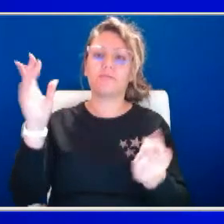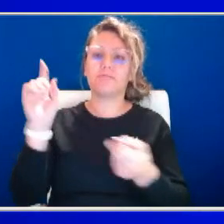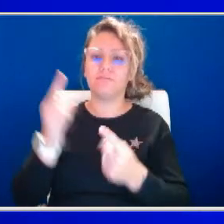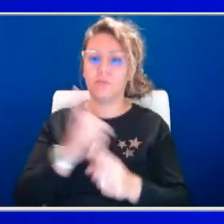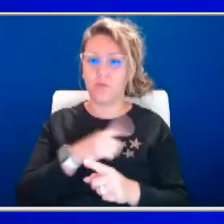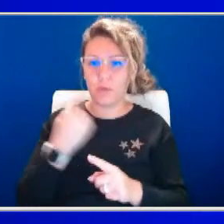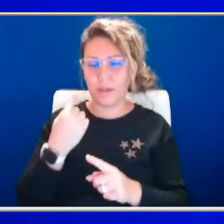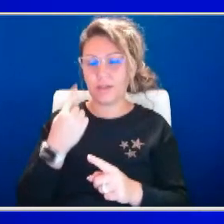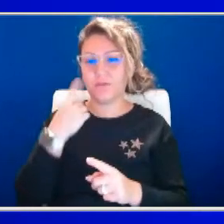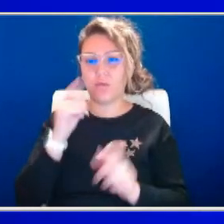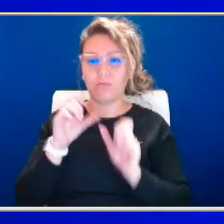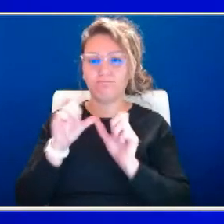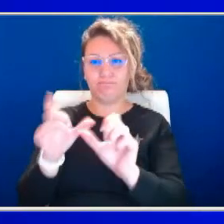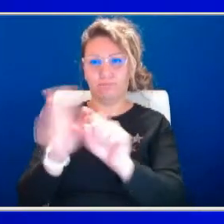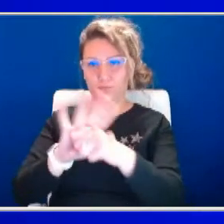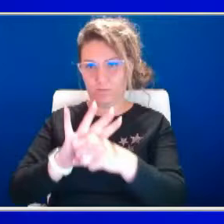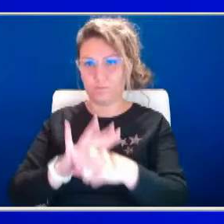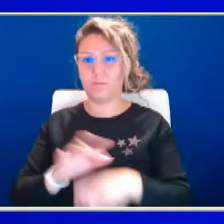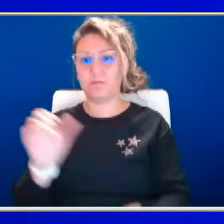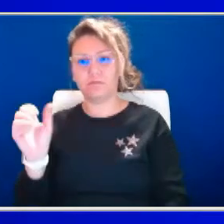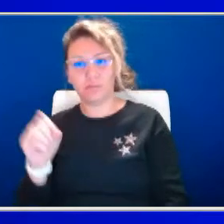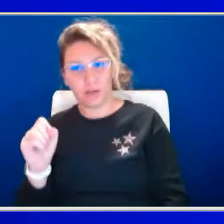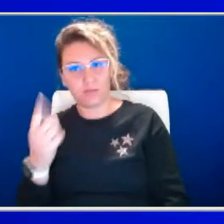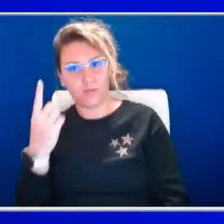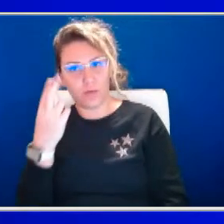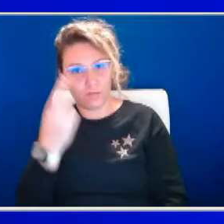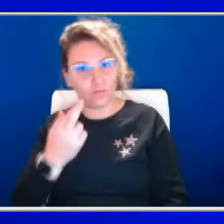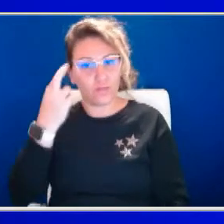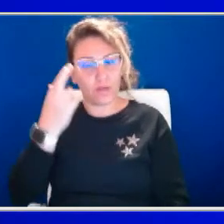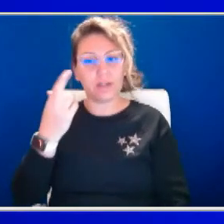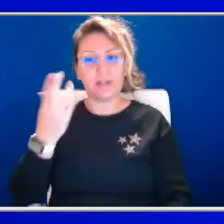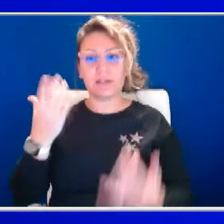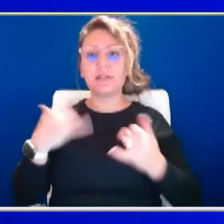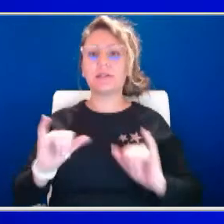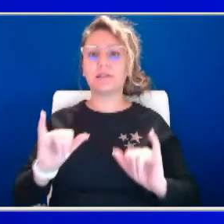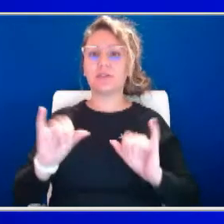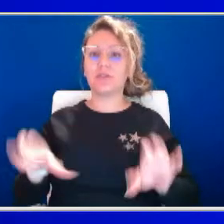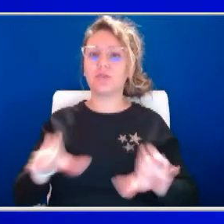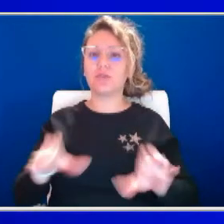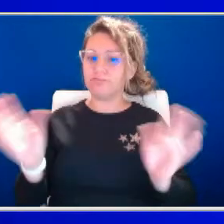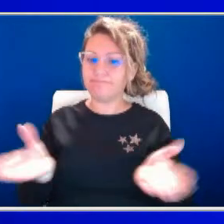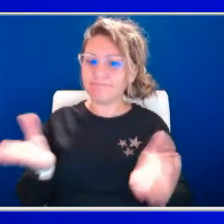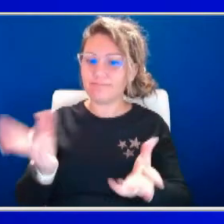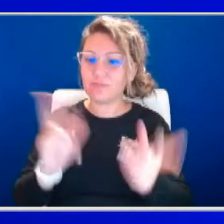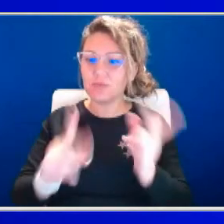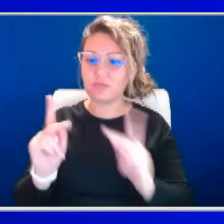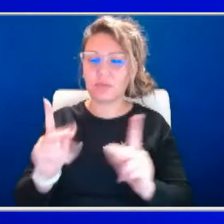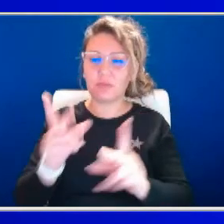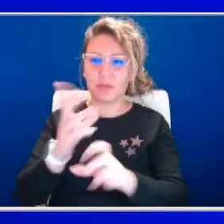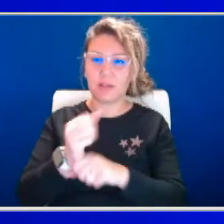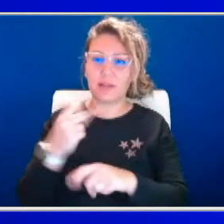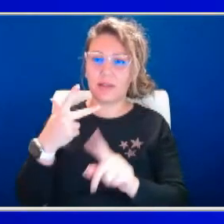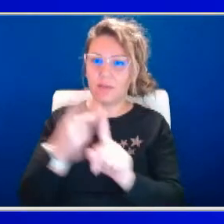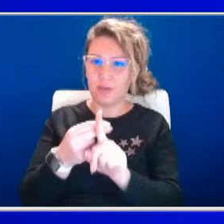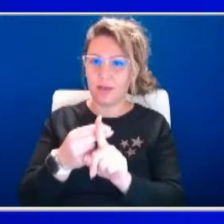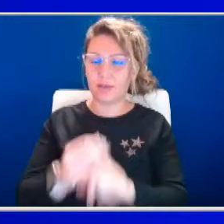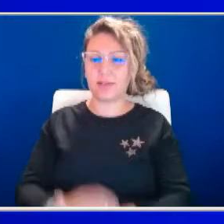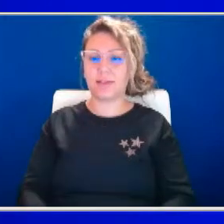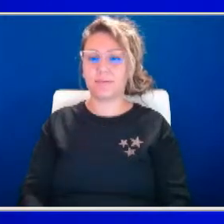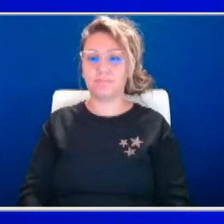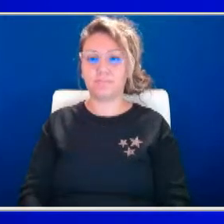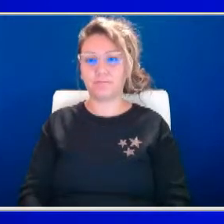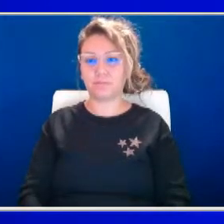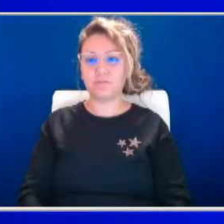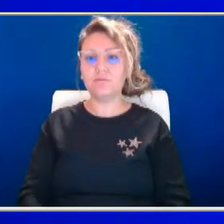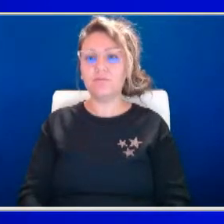long COVID. So I think, that is one of the reasons why we still do encourage people to get vaccination. Your risk